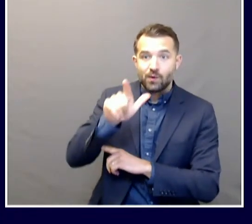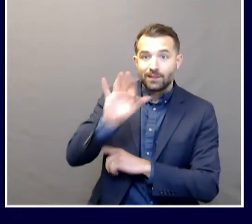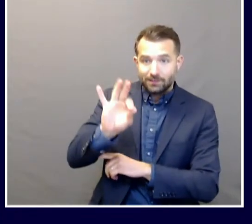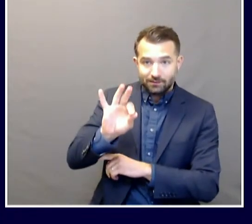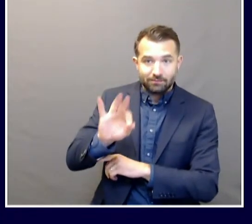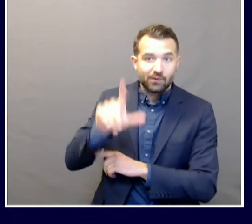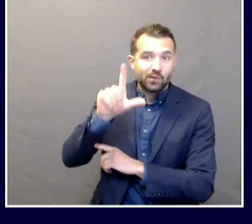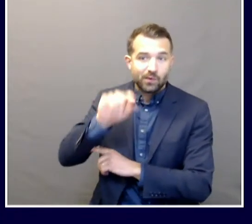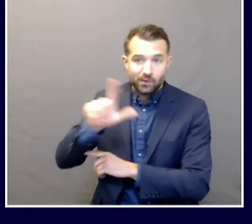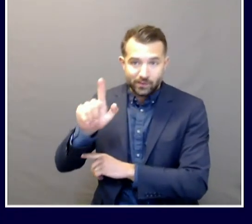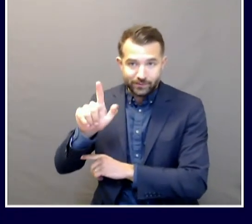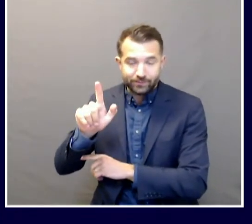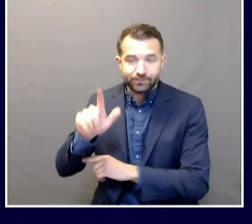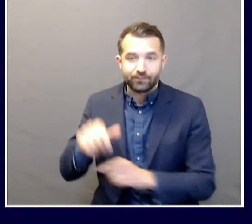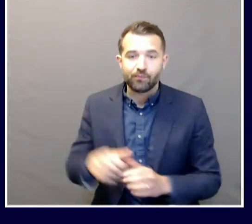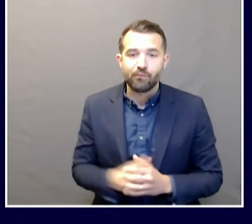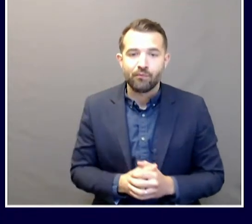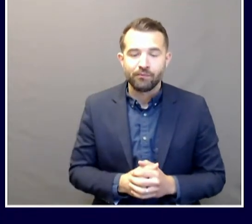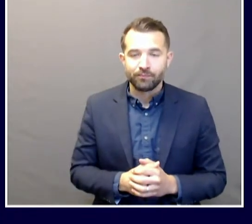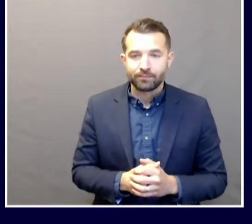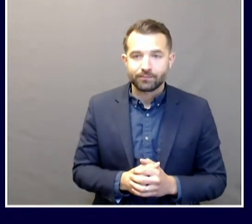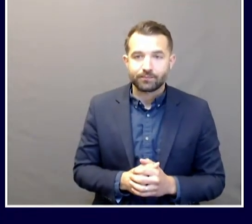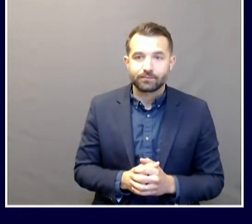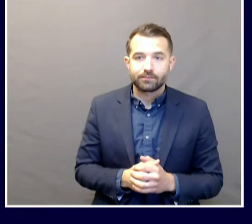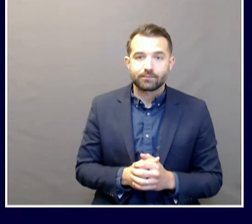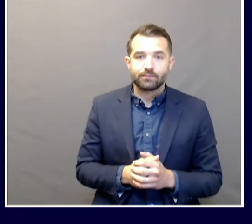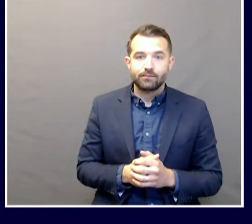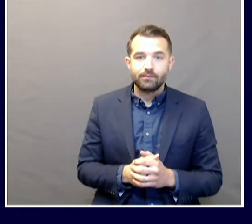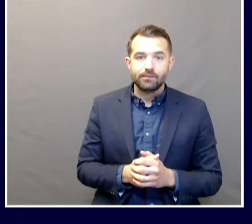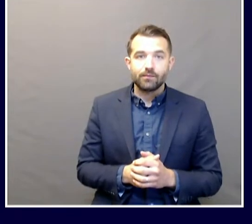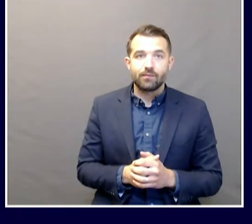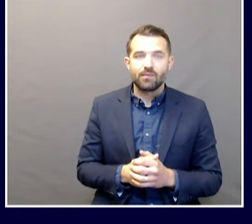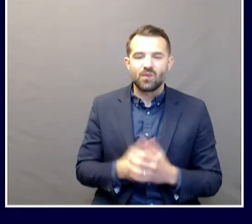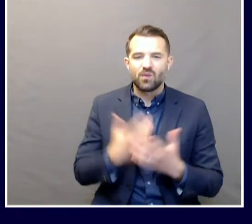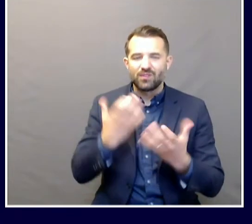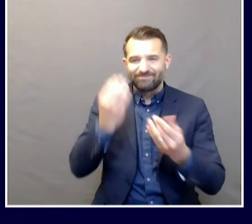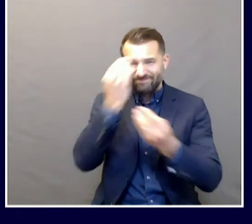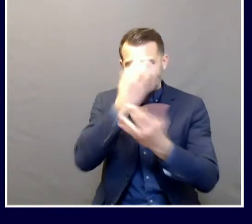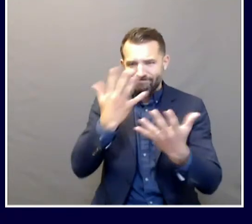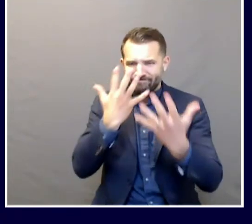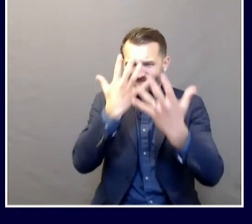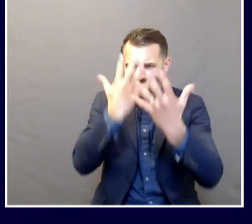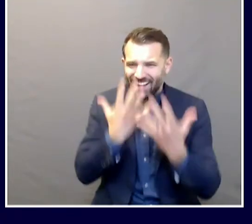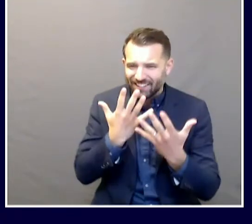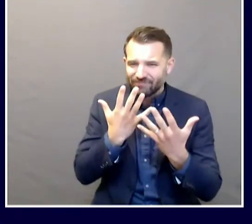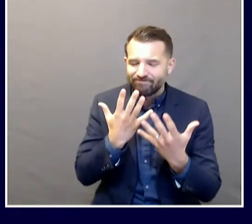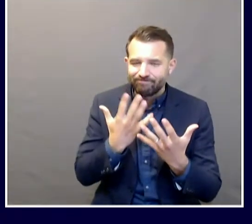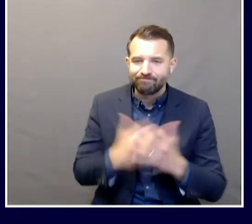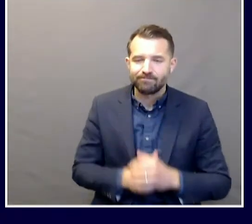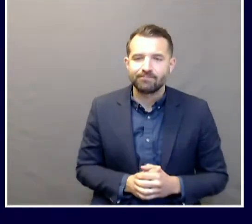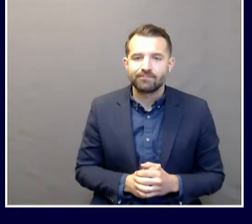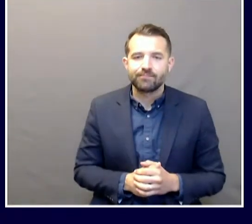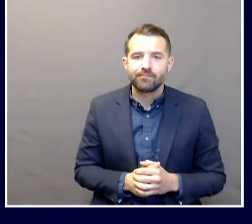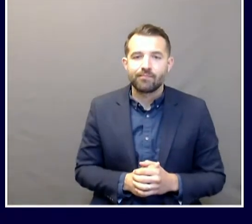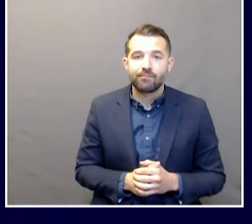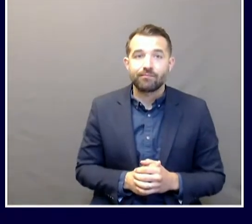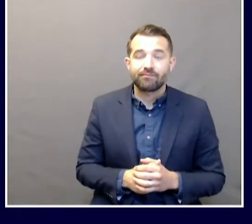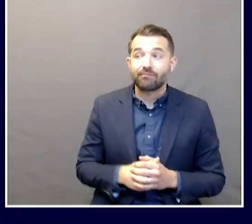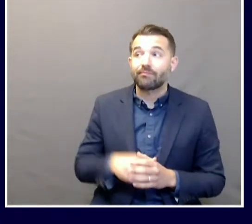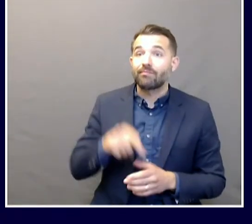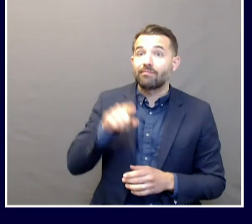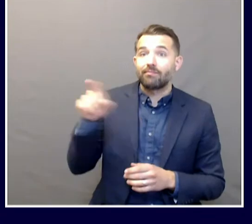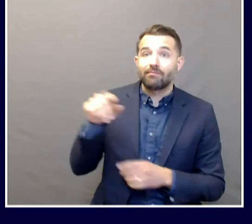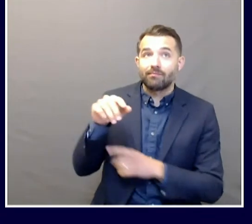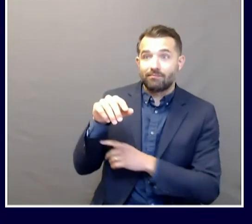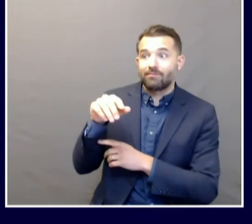2021. And I begin on a sad note today. Maine CDC is reporting 4 additional